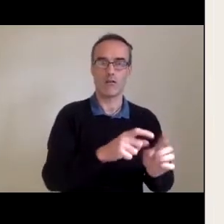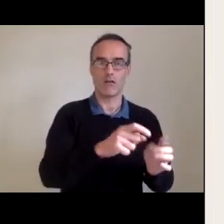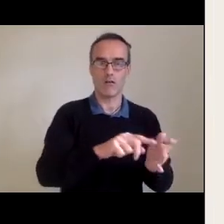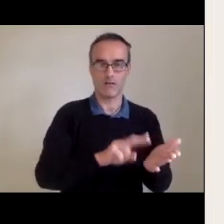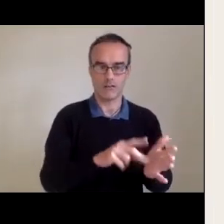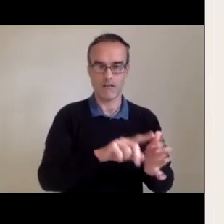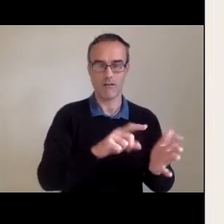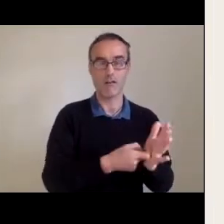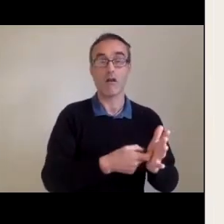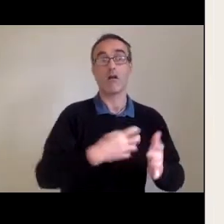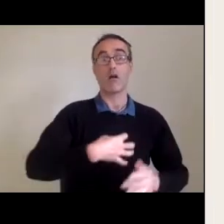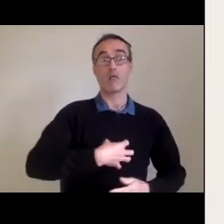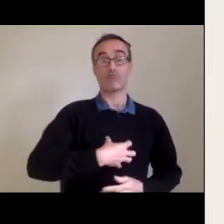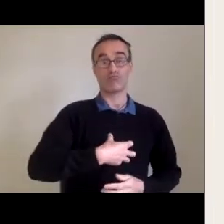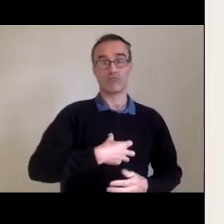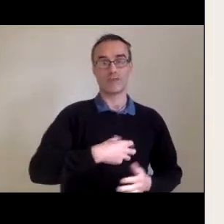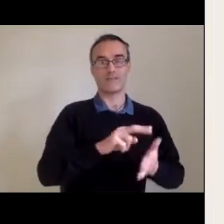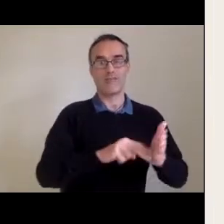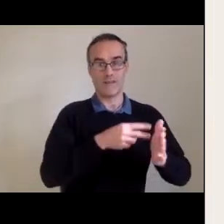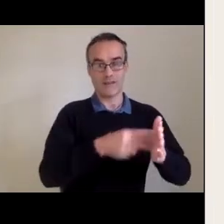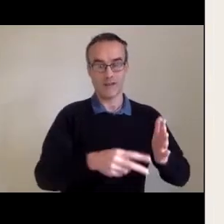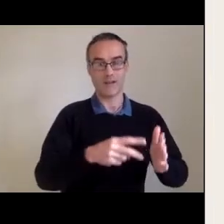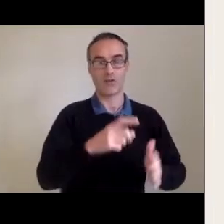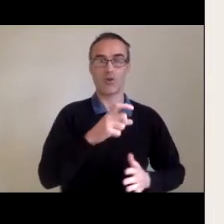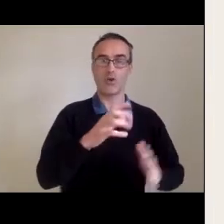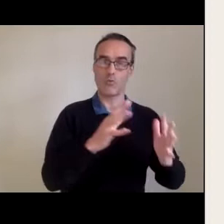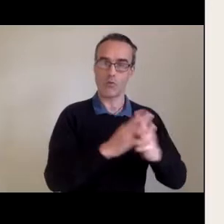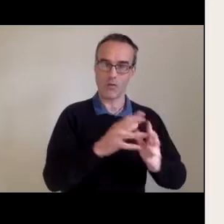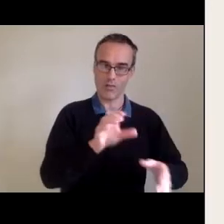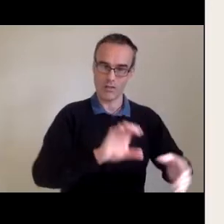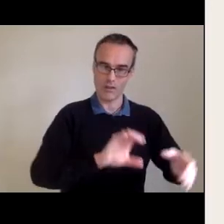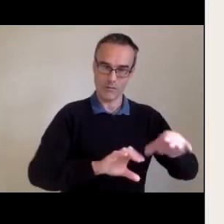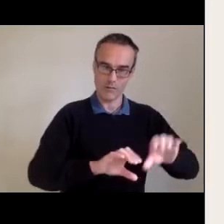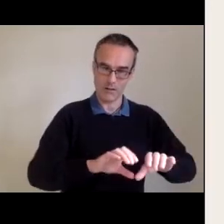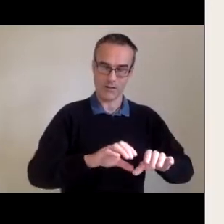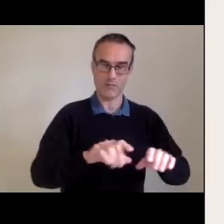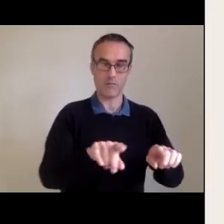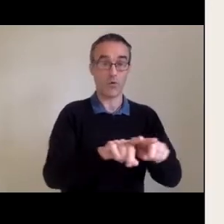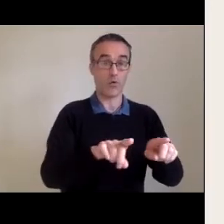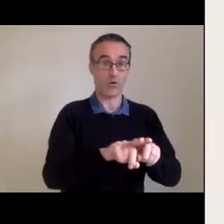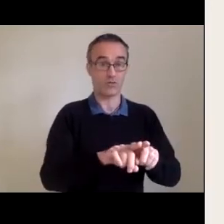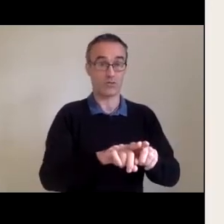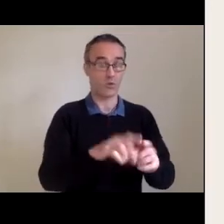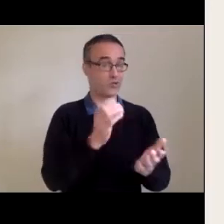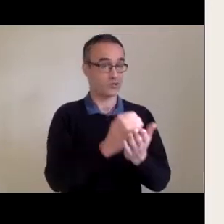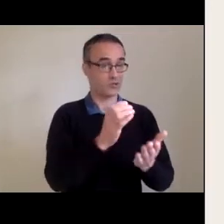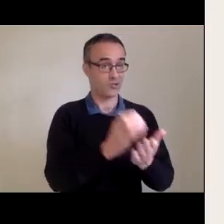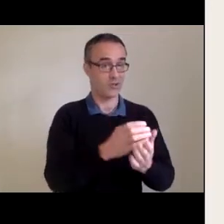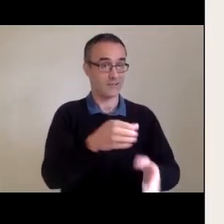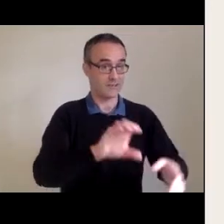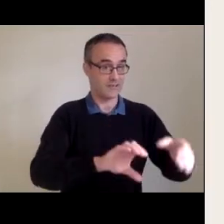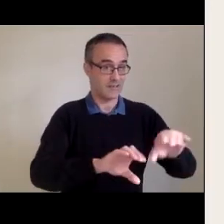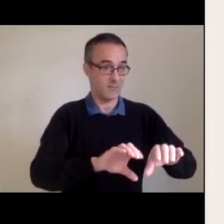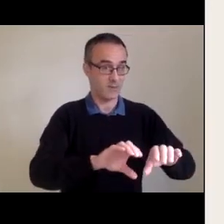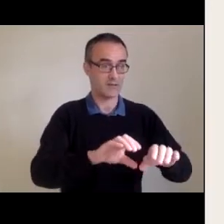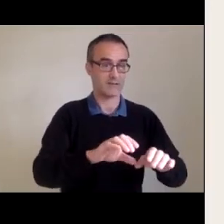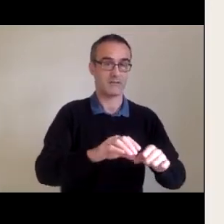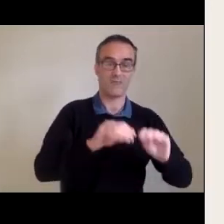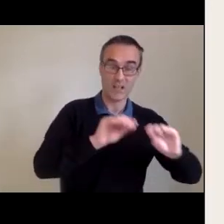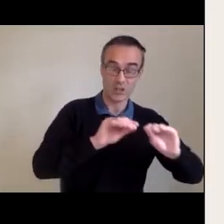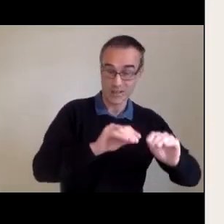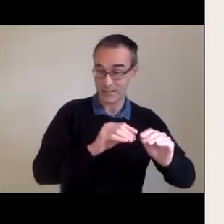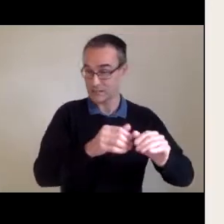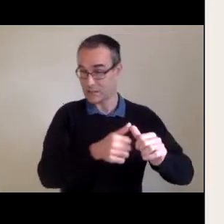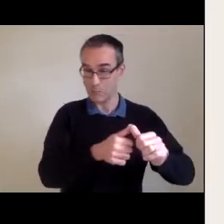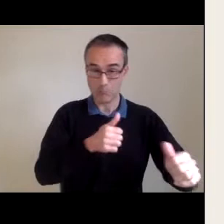the immediate past President of the Royal Australian Chemical Institute. She's a chartered chemist with experience in education, business development,